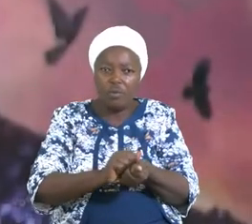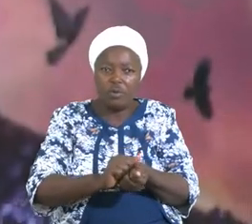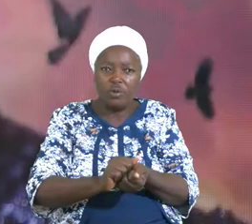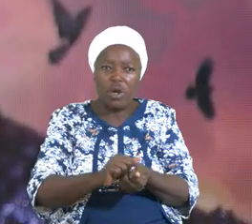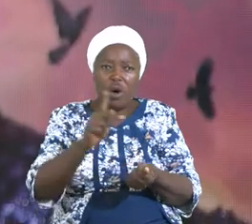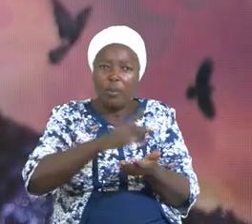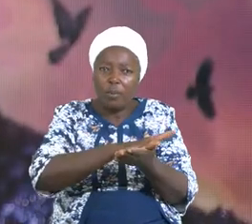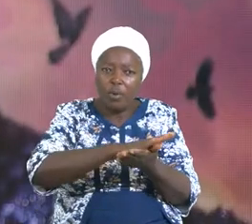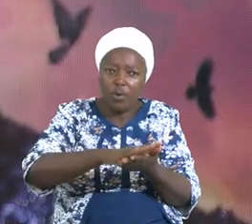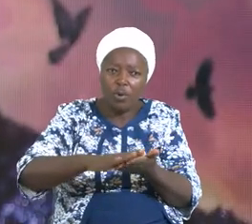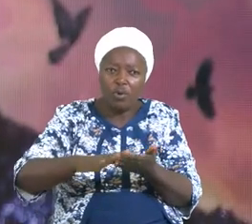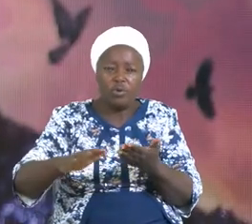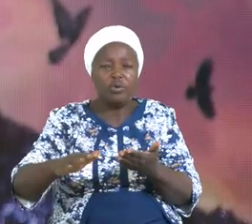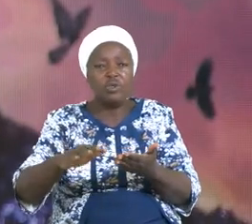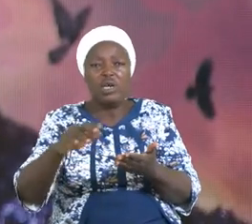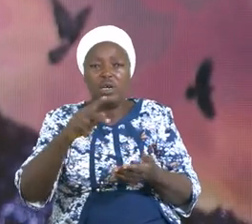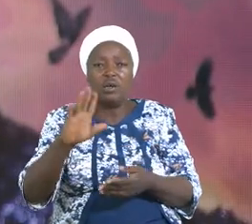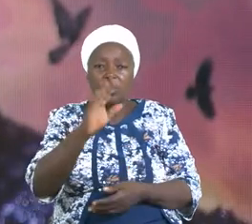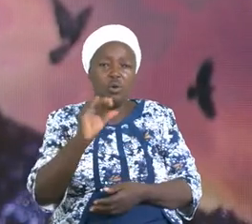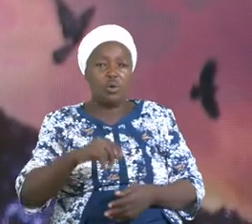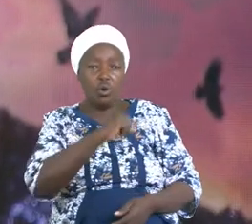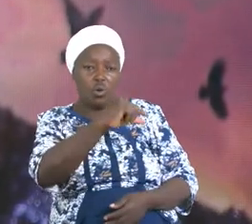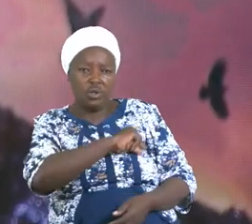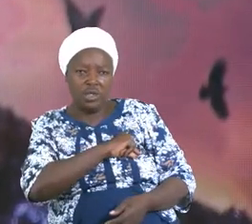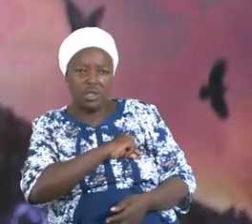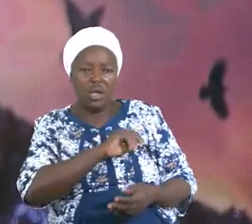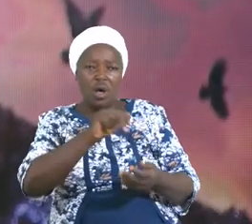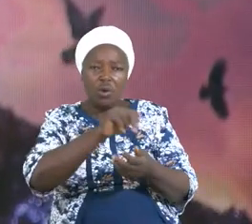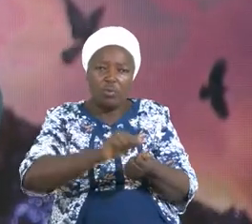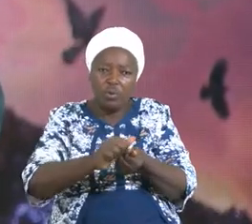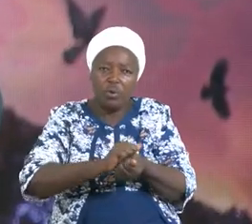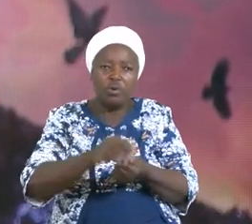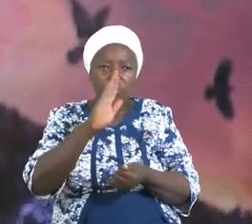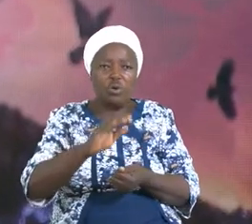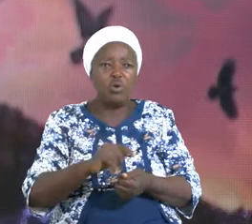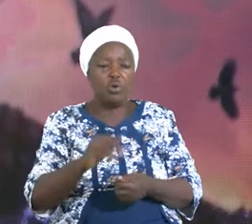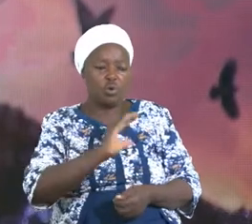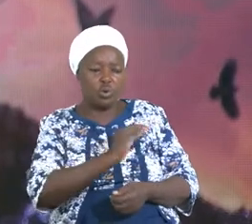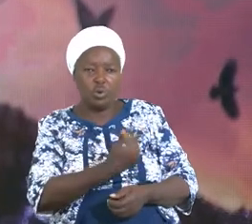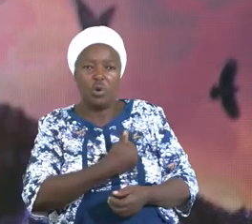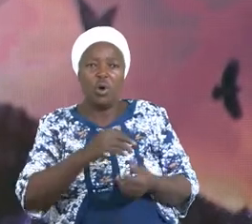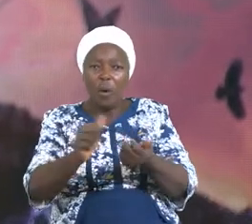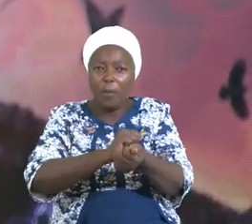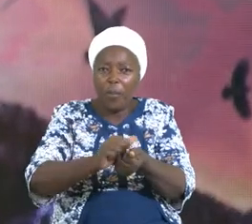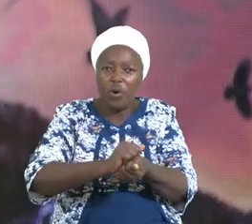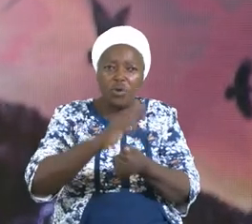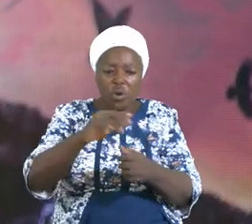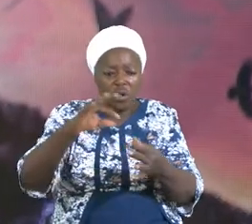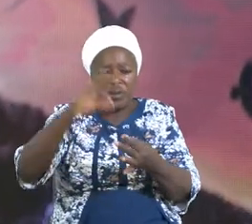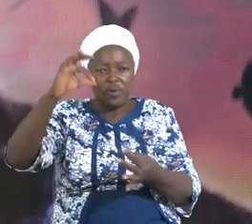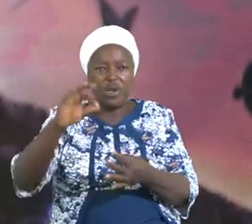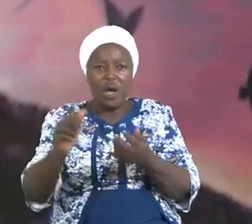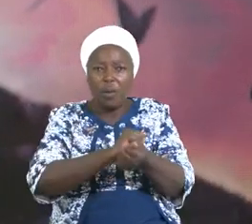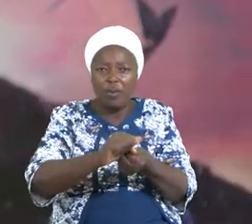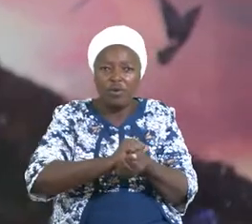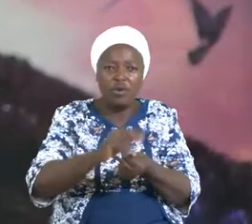purge your soul, purge your spirit, purge your inner man